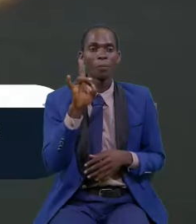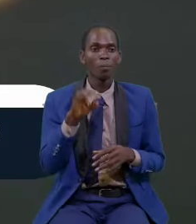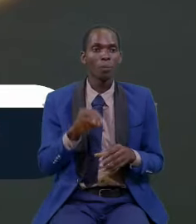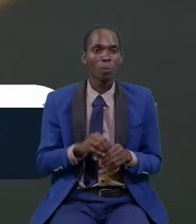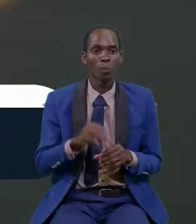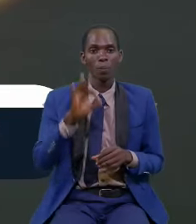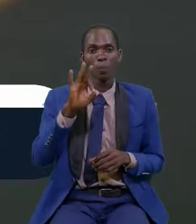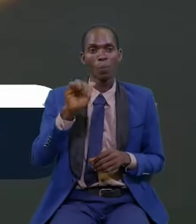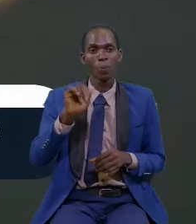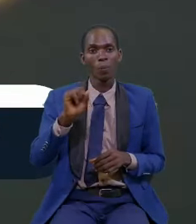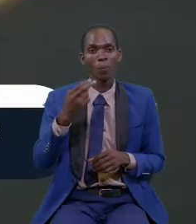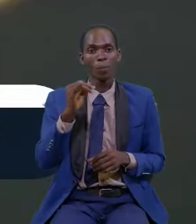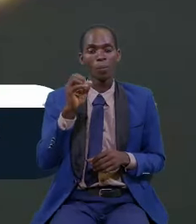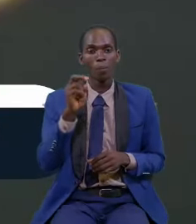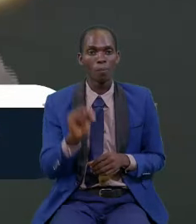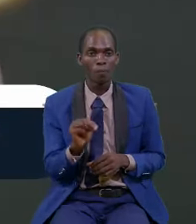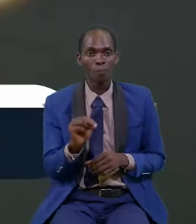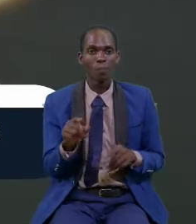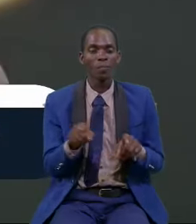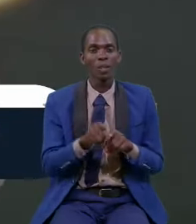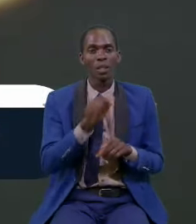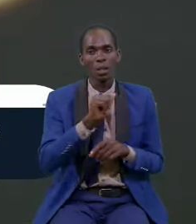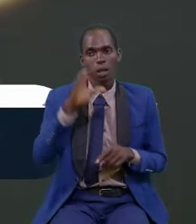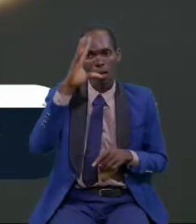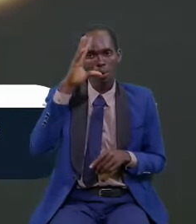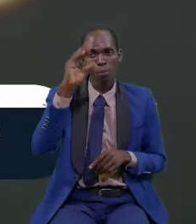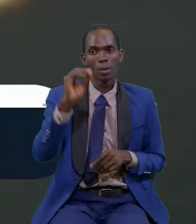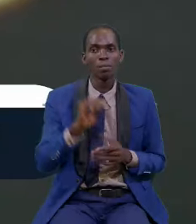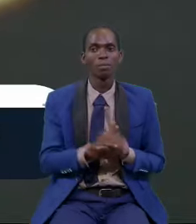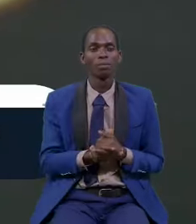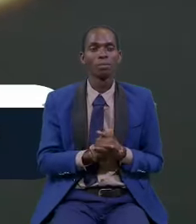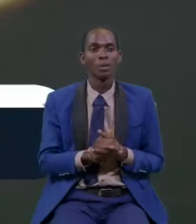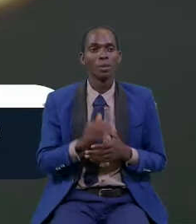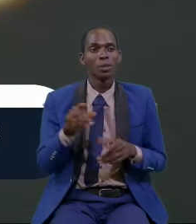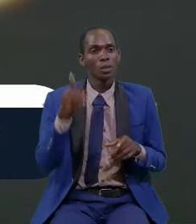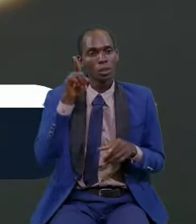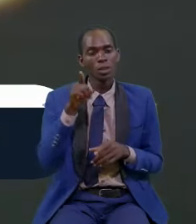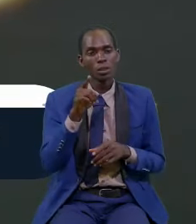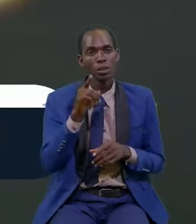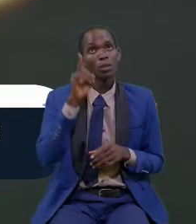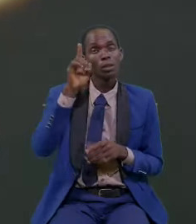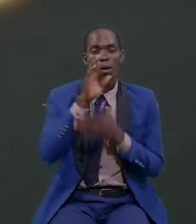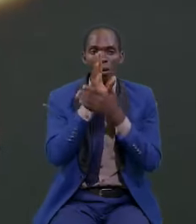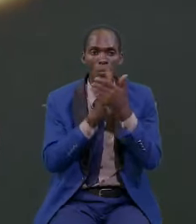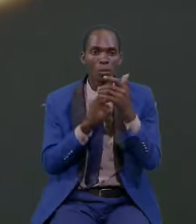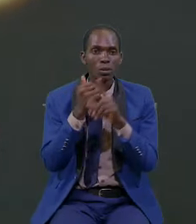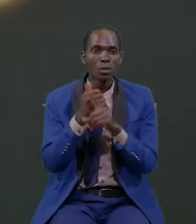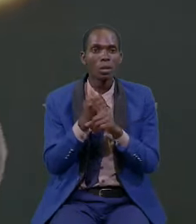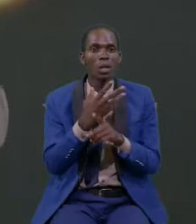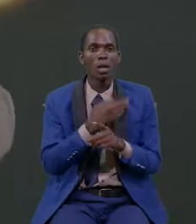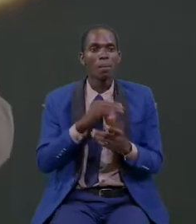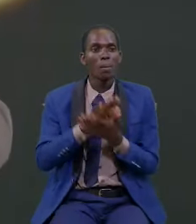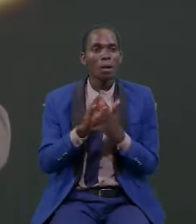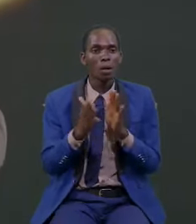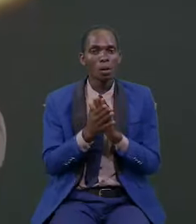man, the Son of Man, he humbled himself and became obedient unto